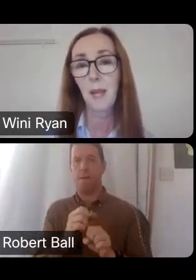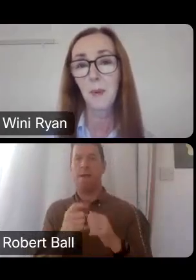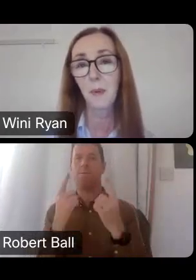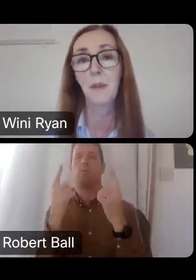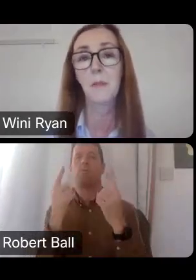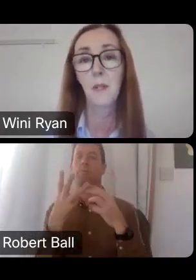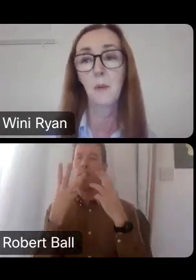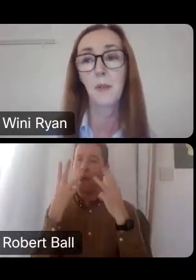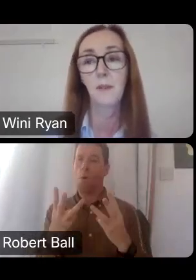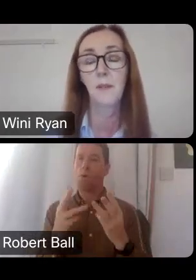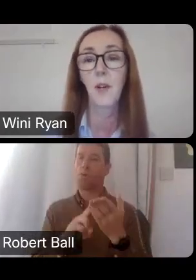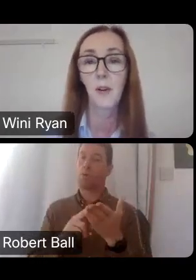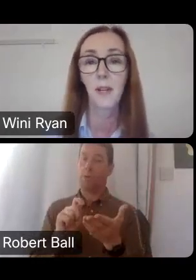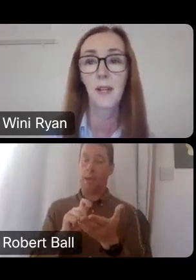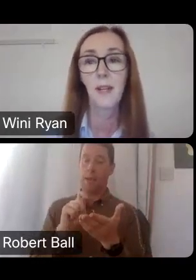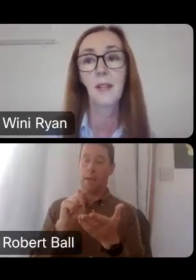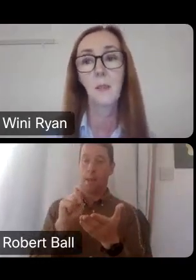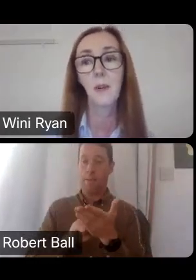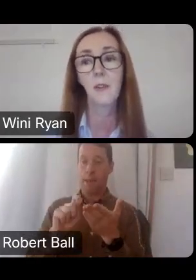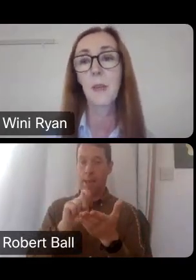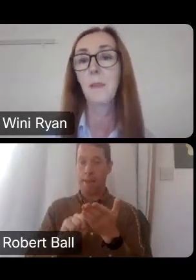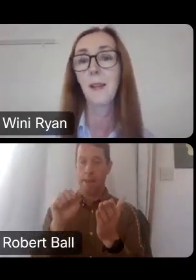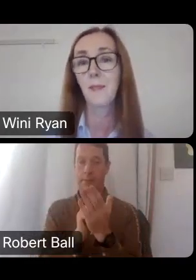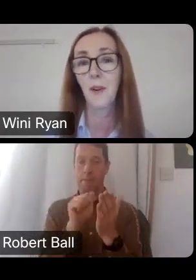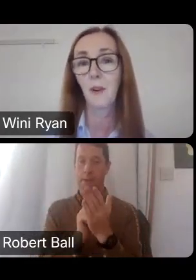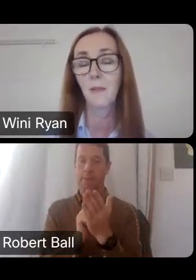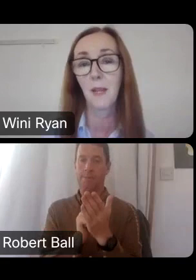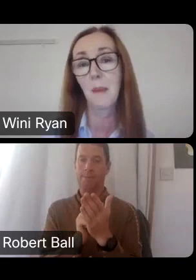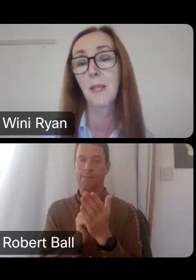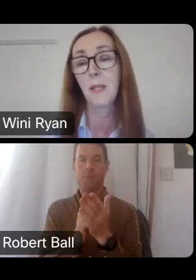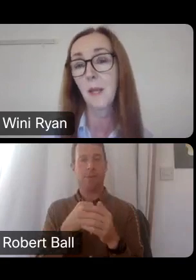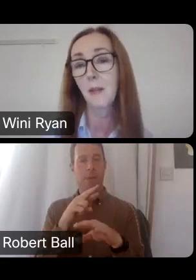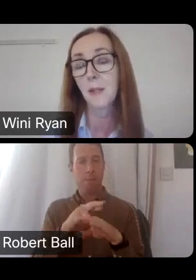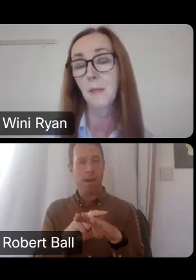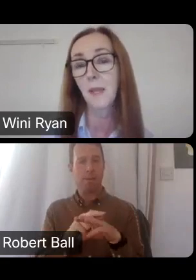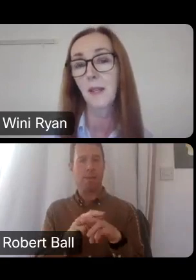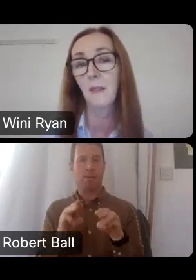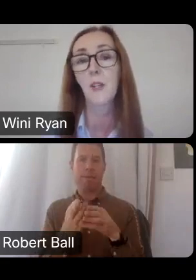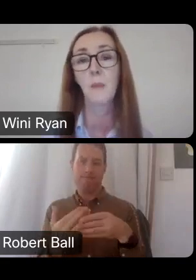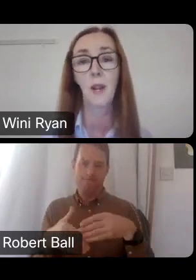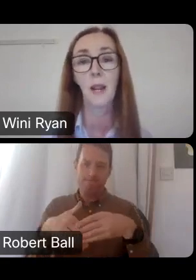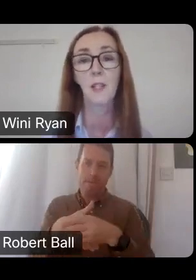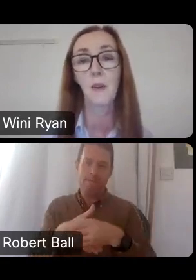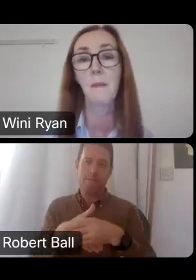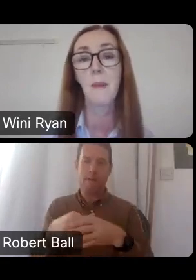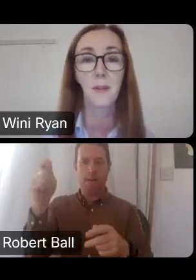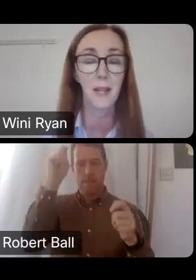and paper, because we know that for learning, it's better if people get involved and maybe think about something, and then you're more likely to remember it after